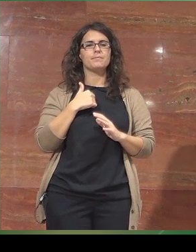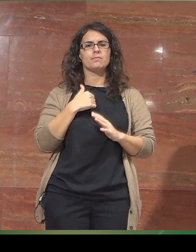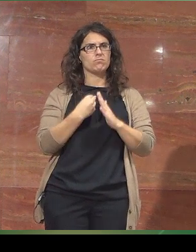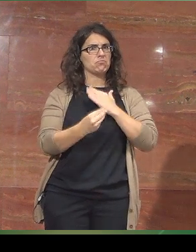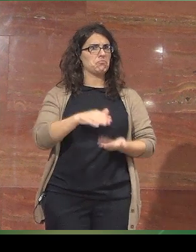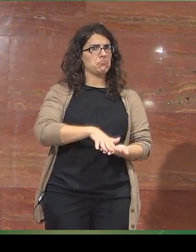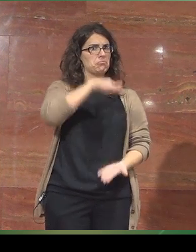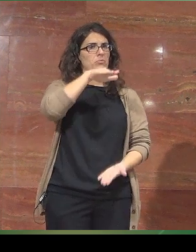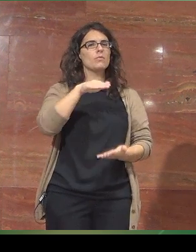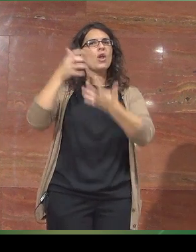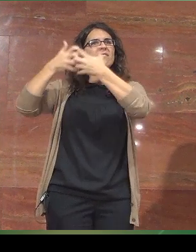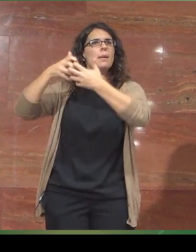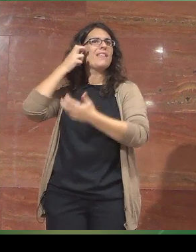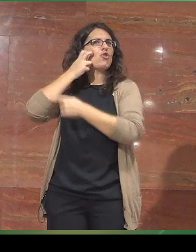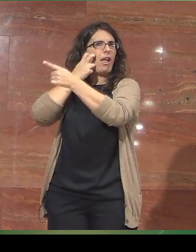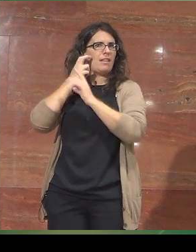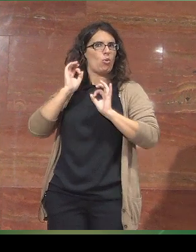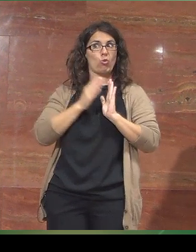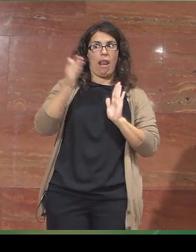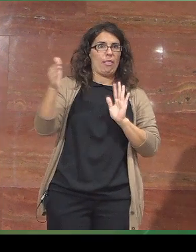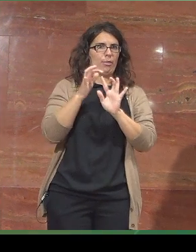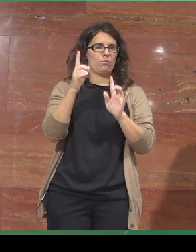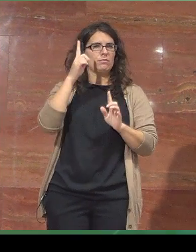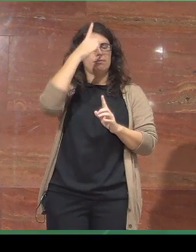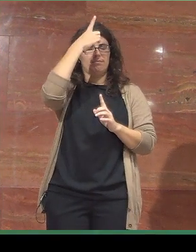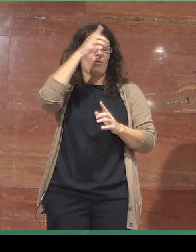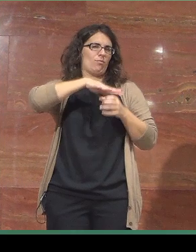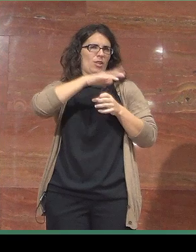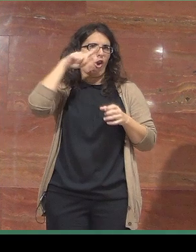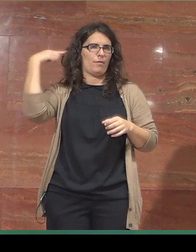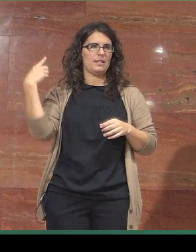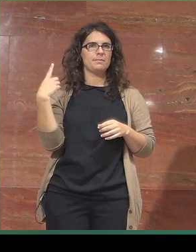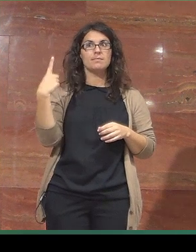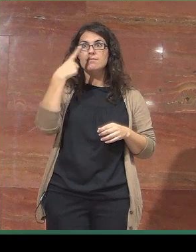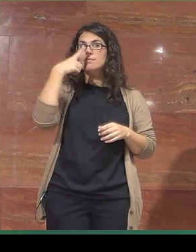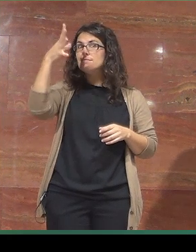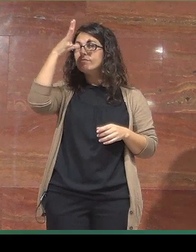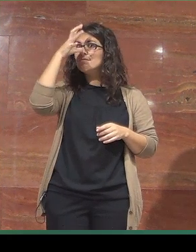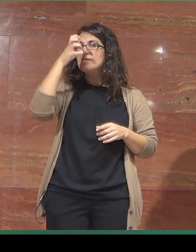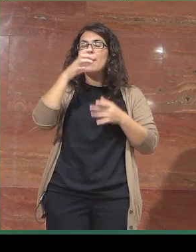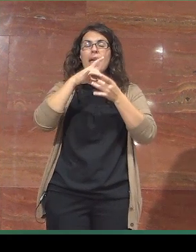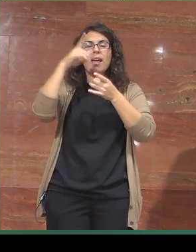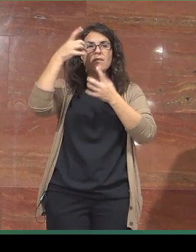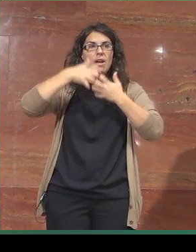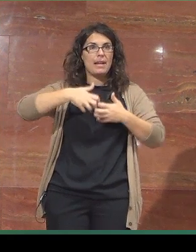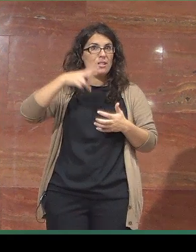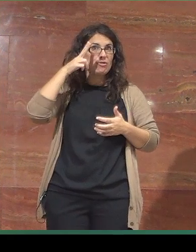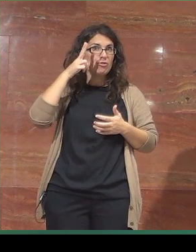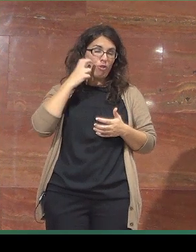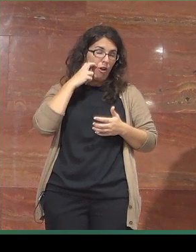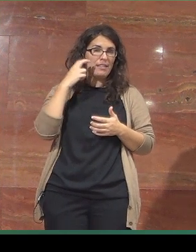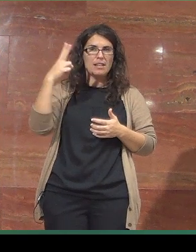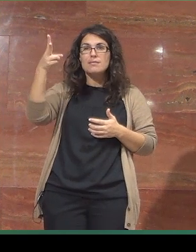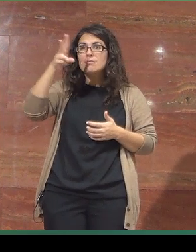And it was the smell of chocolate from the chocolate factory that defined the place in which I lived. No